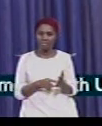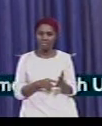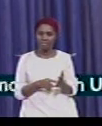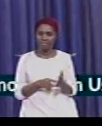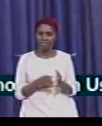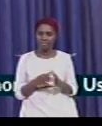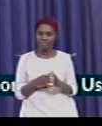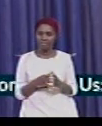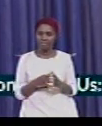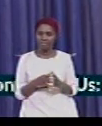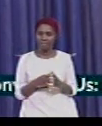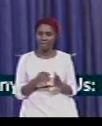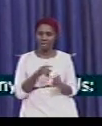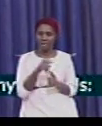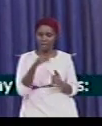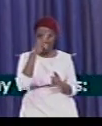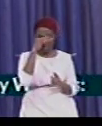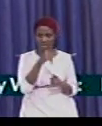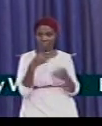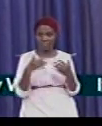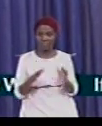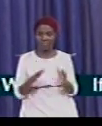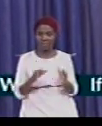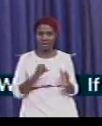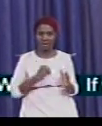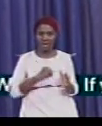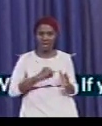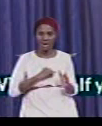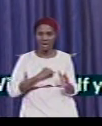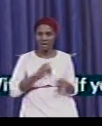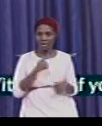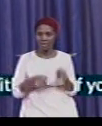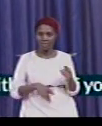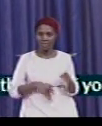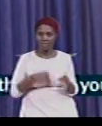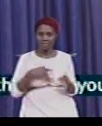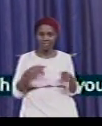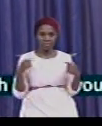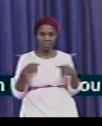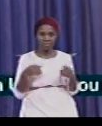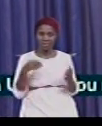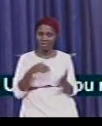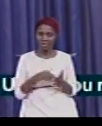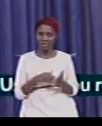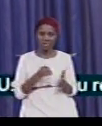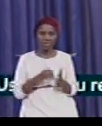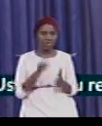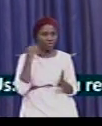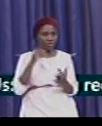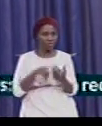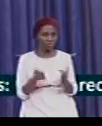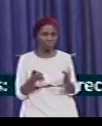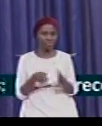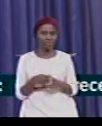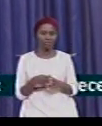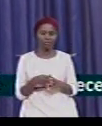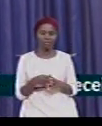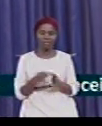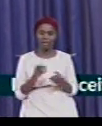he finished, I could not feel the pain anymore. It was gone. Amen. And then the second